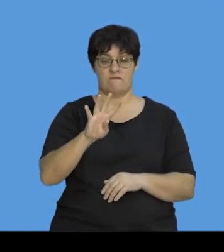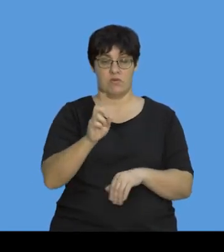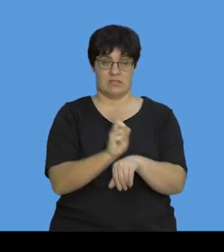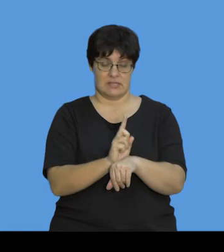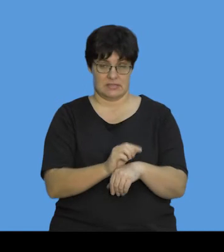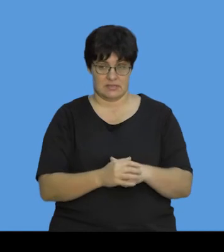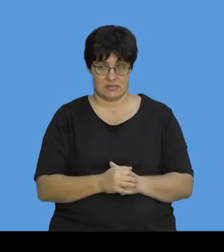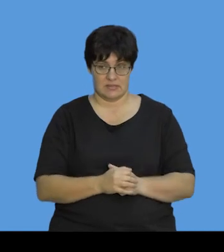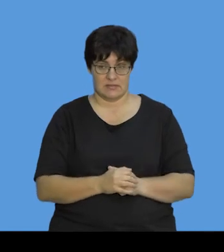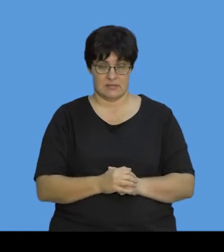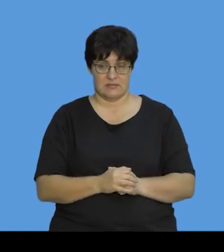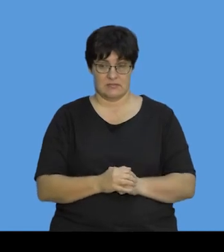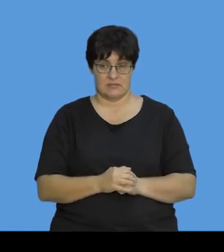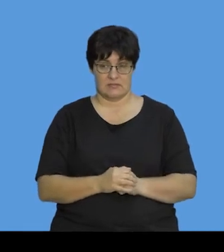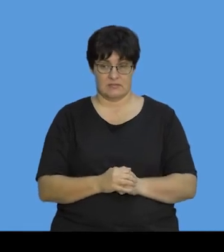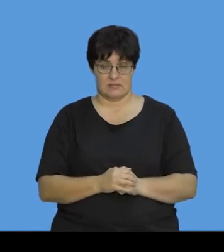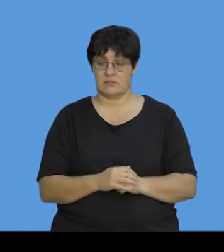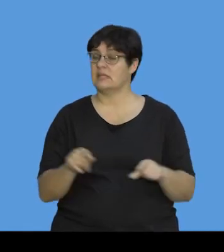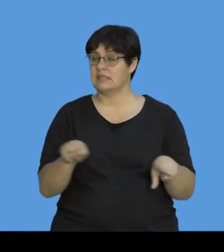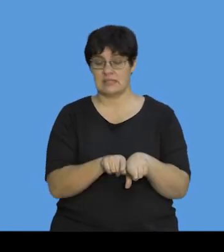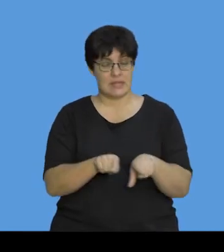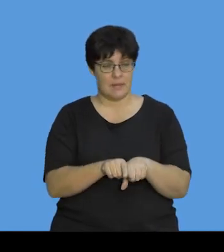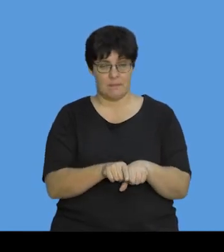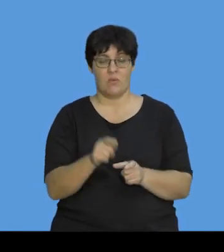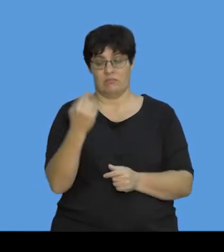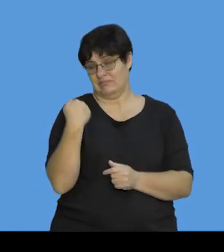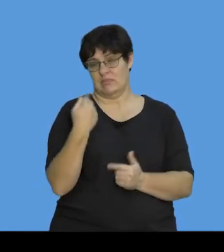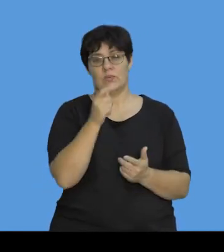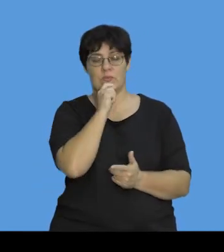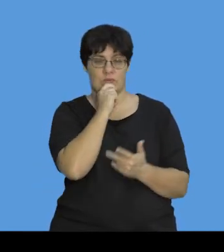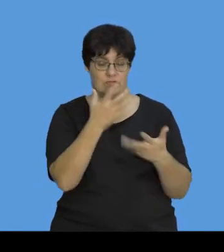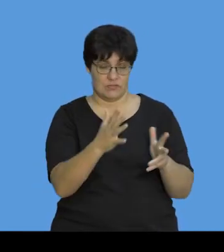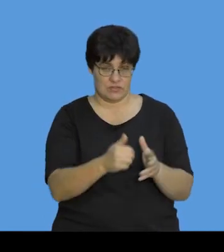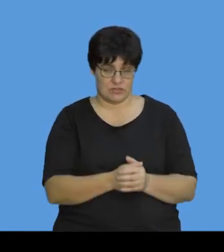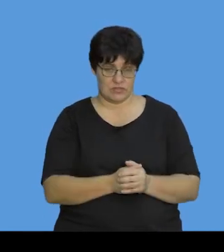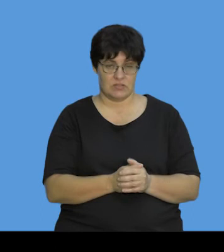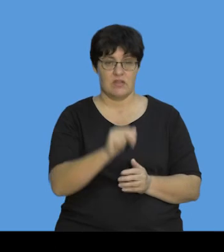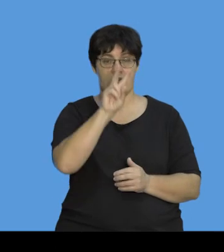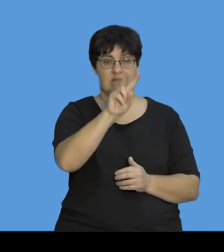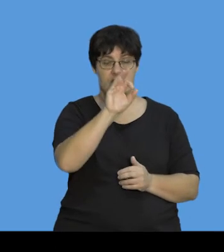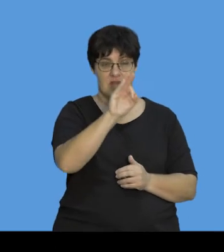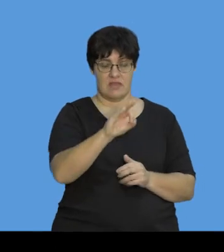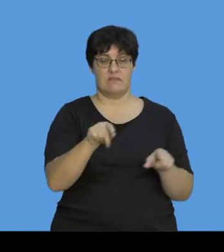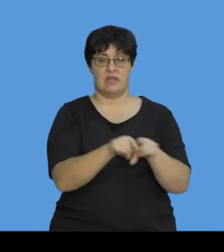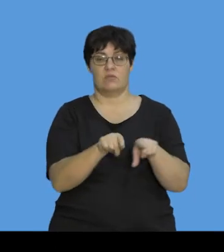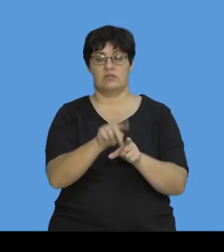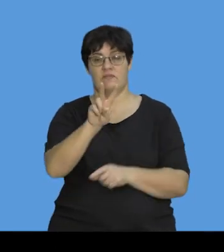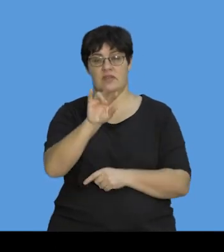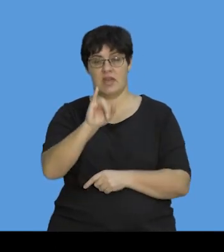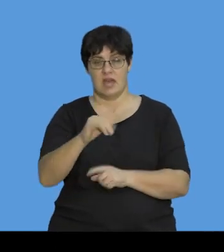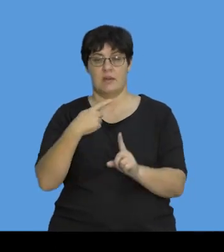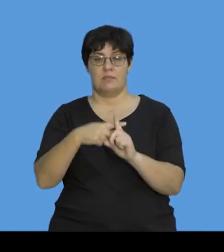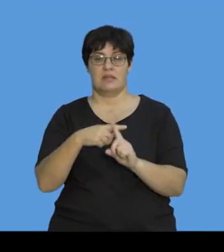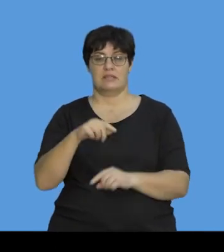2,4 seconds. Same equation we just used. So VF equals